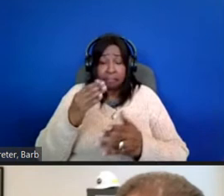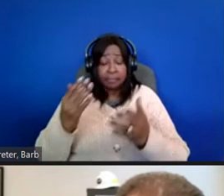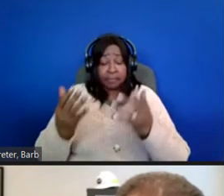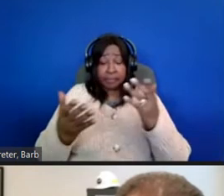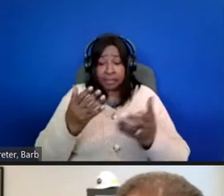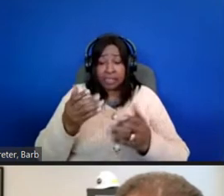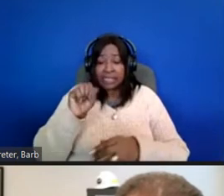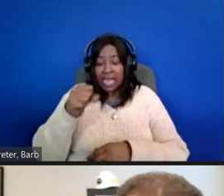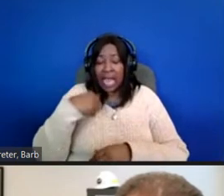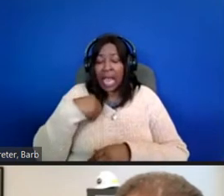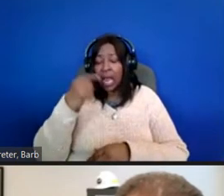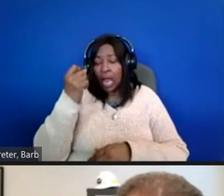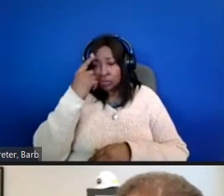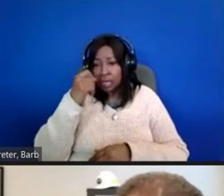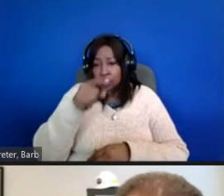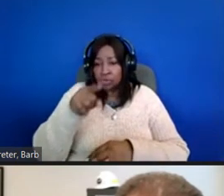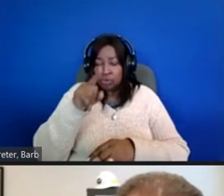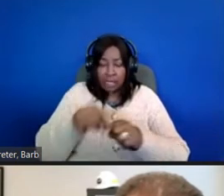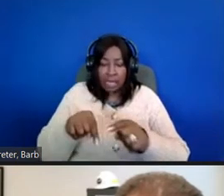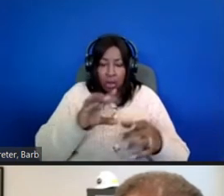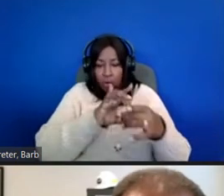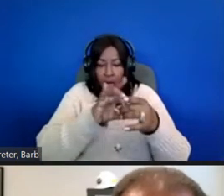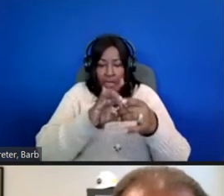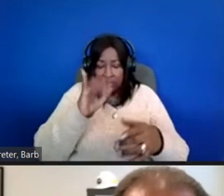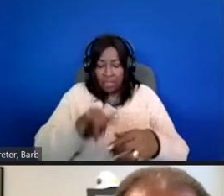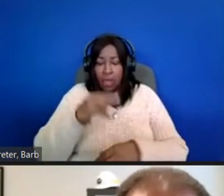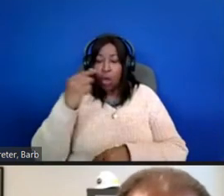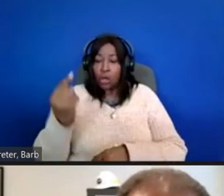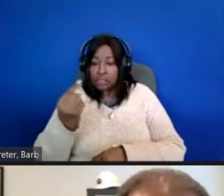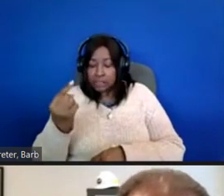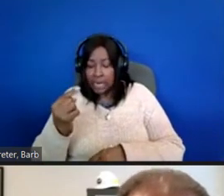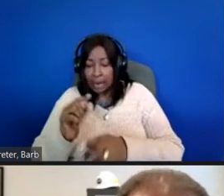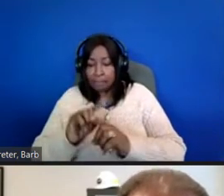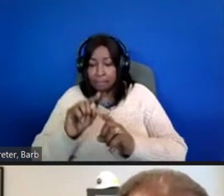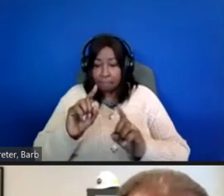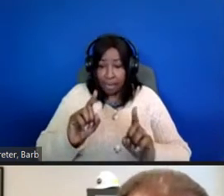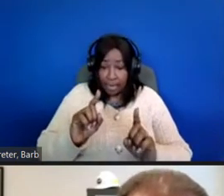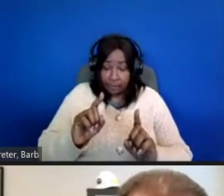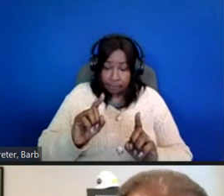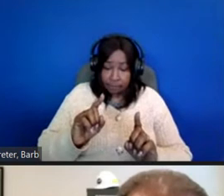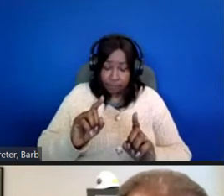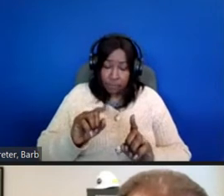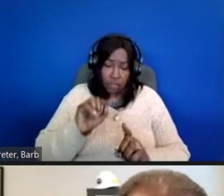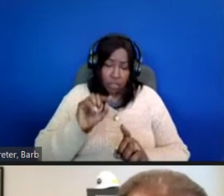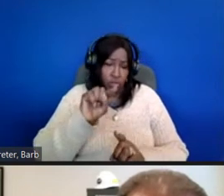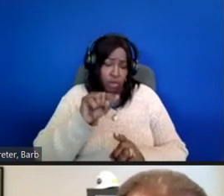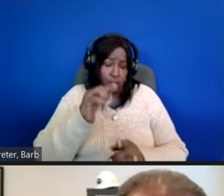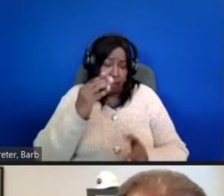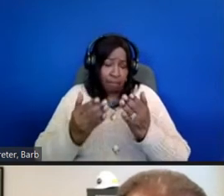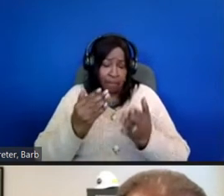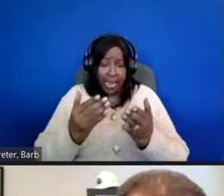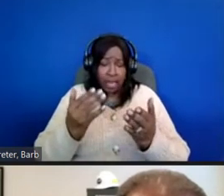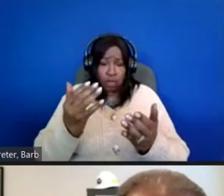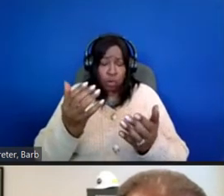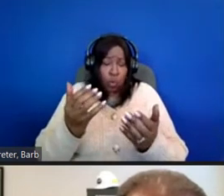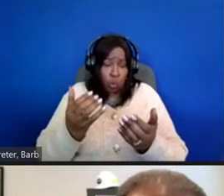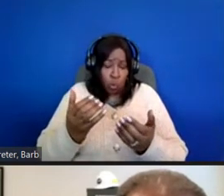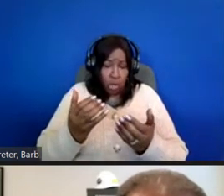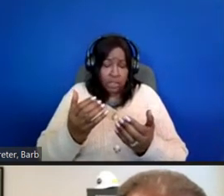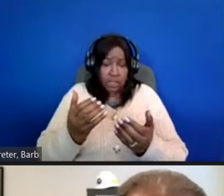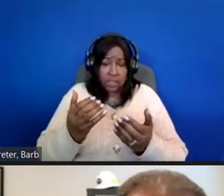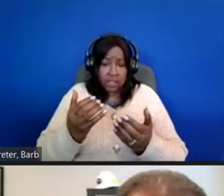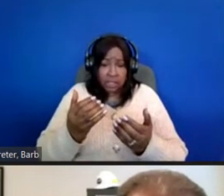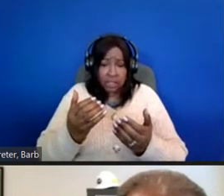understand you can't coordinate that all the time, but you know, you might want to, you know,